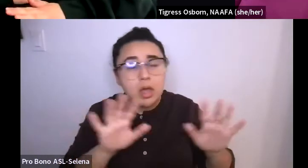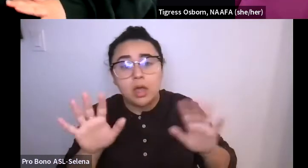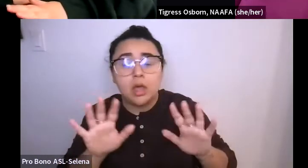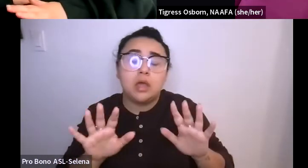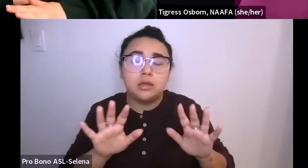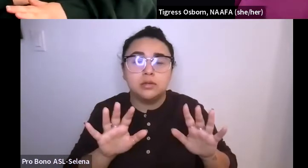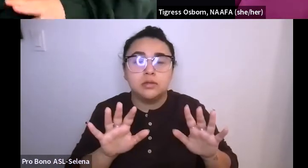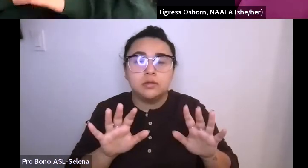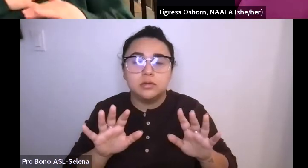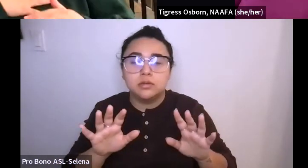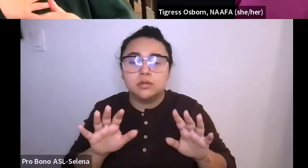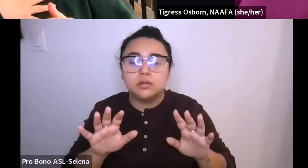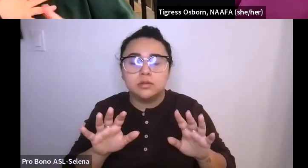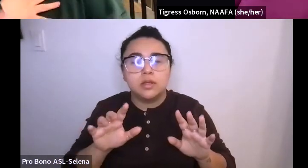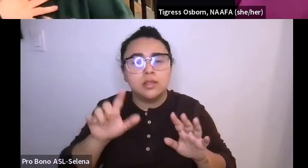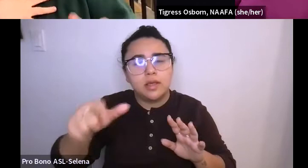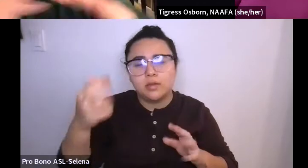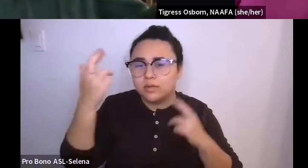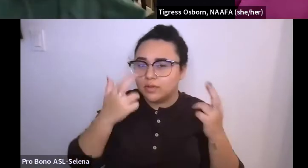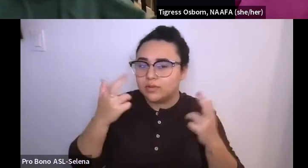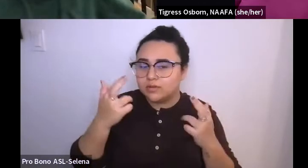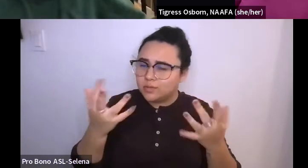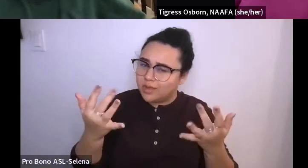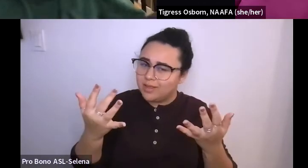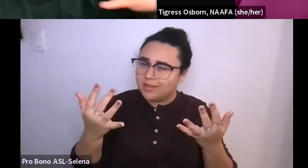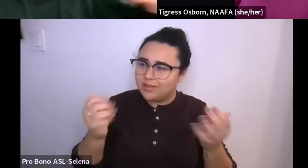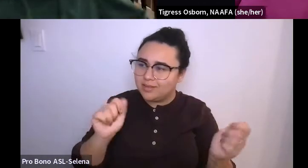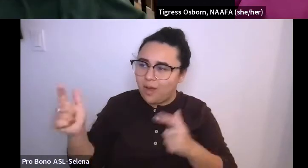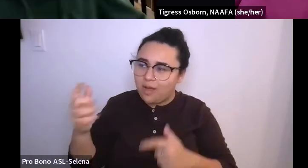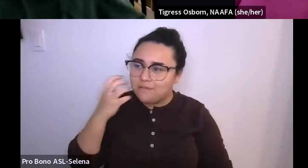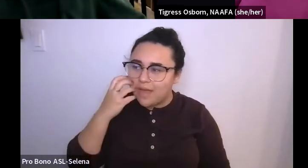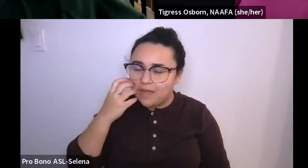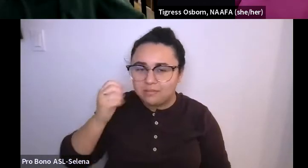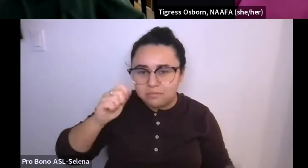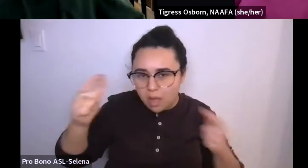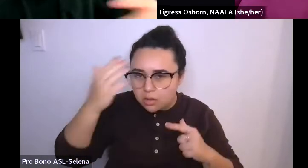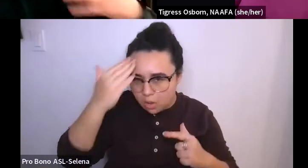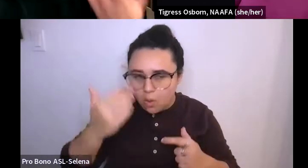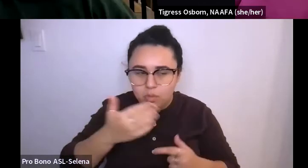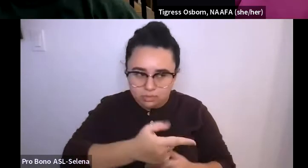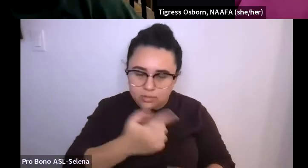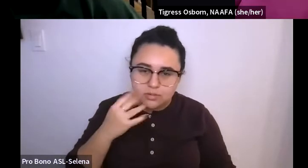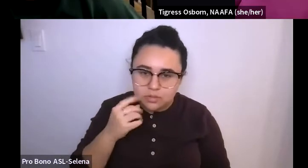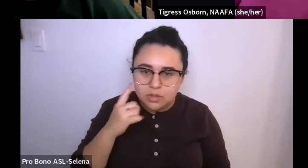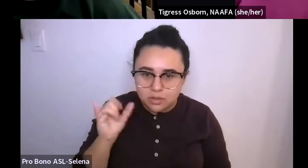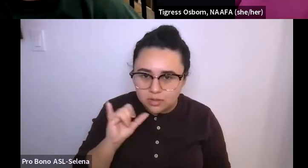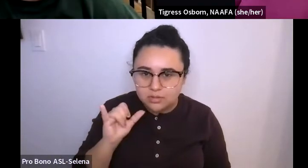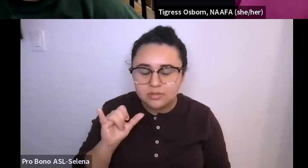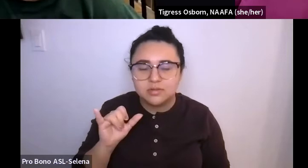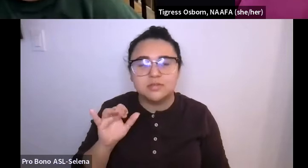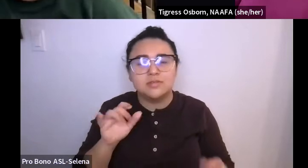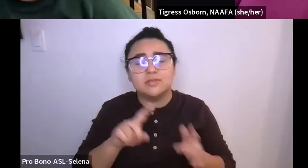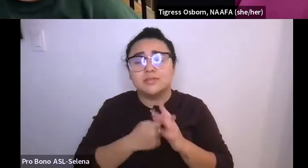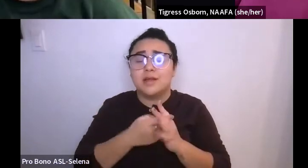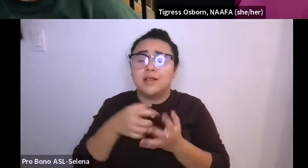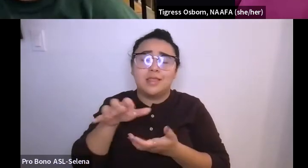no, oh no. And then we realized, oh, hang on, we're all fat and we all know what this is like. So we could just laugh and have fun with